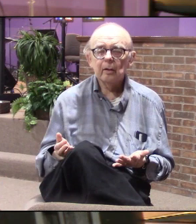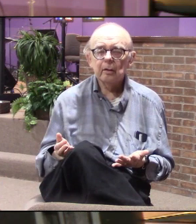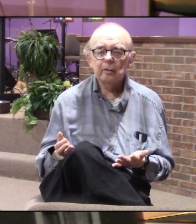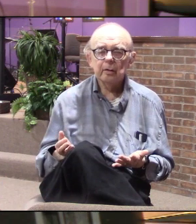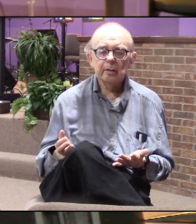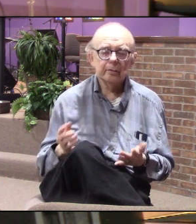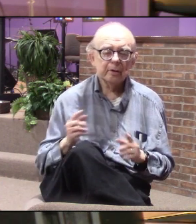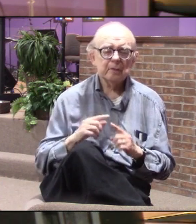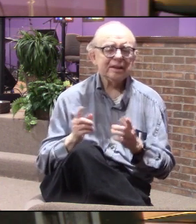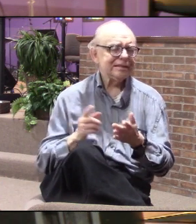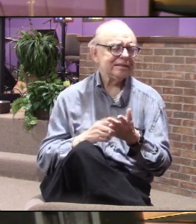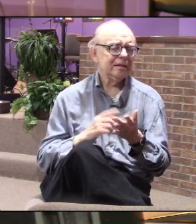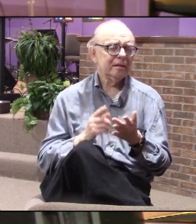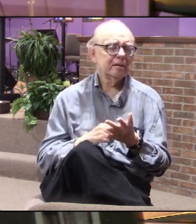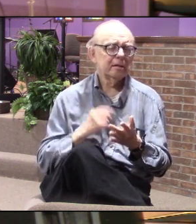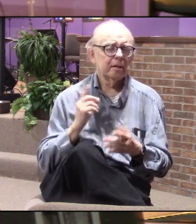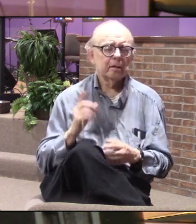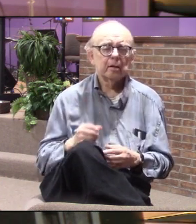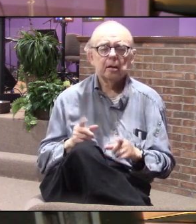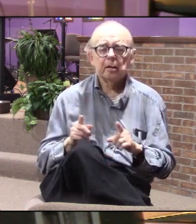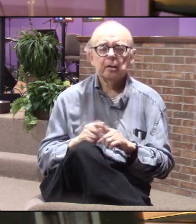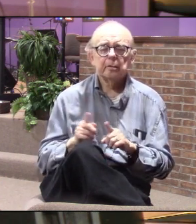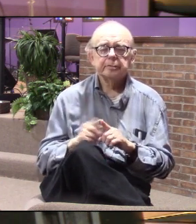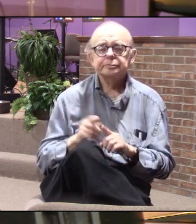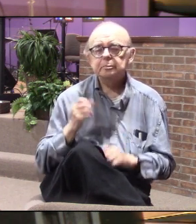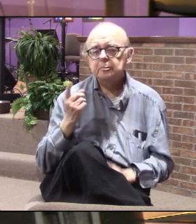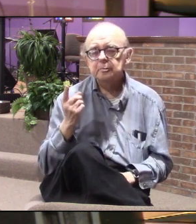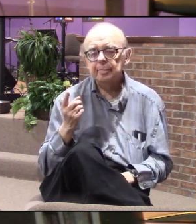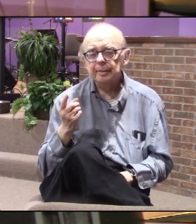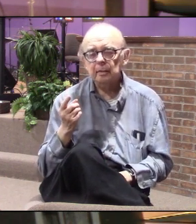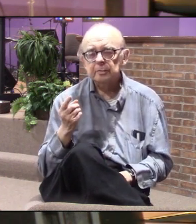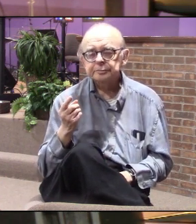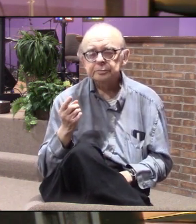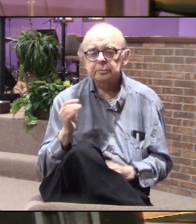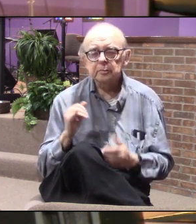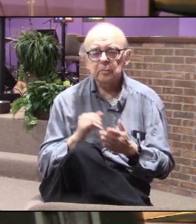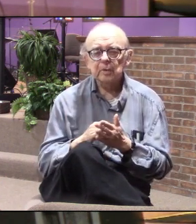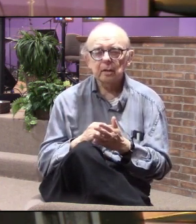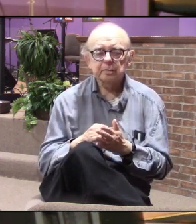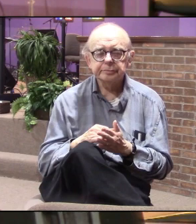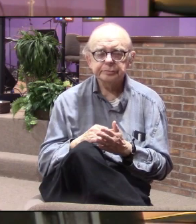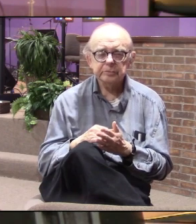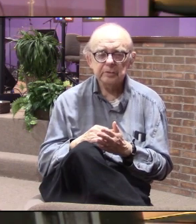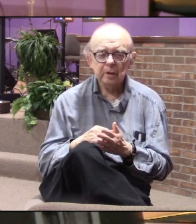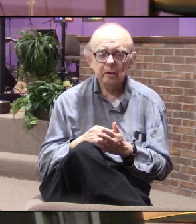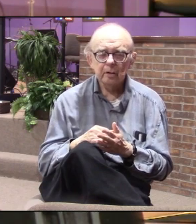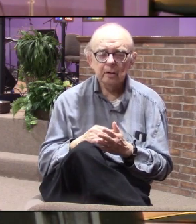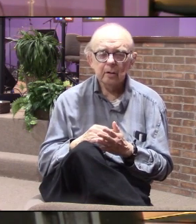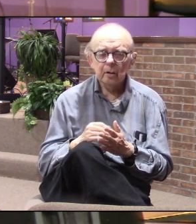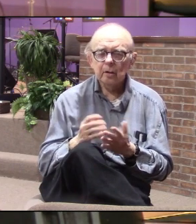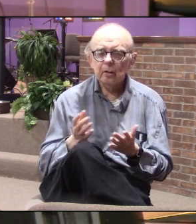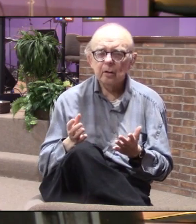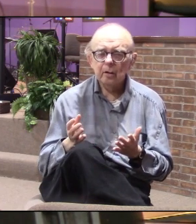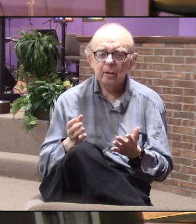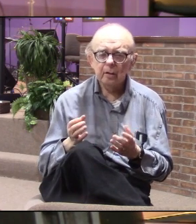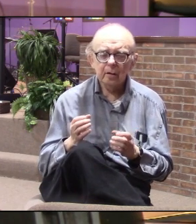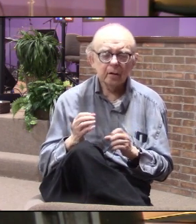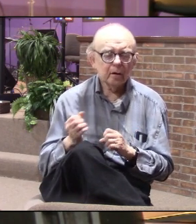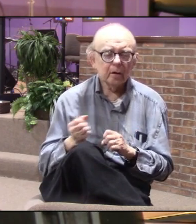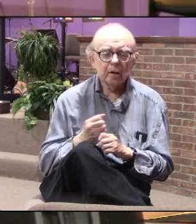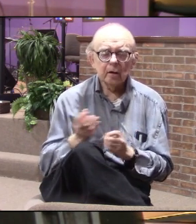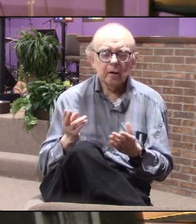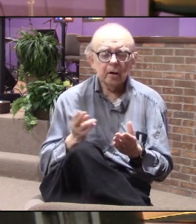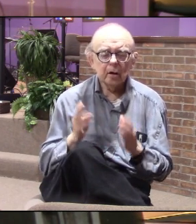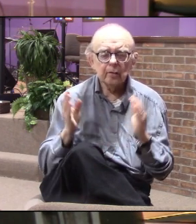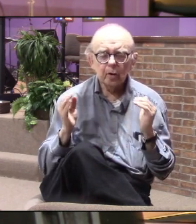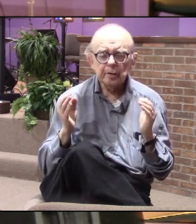But sometimes we need to also understand that there's the cause of this